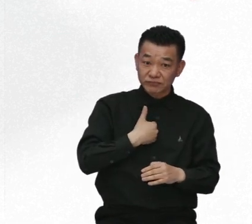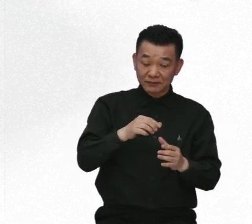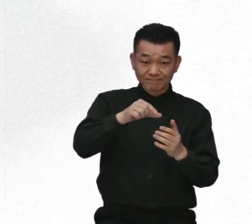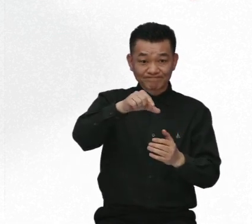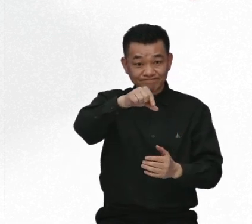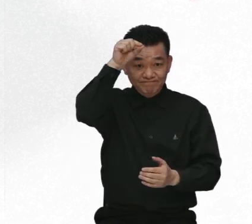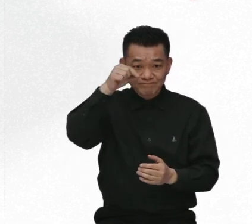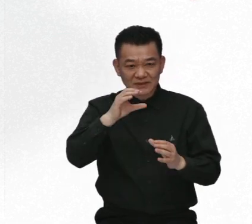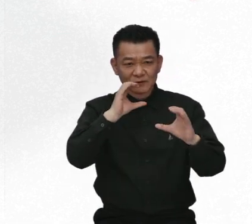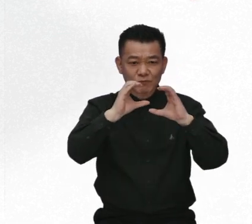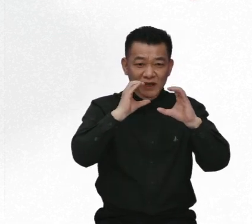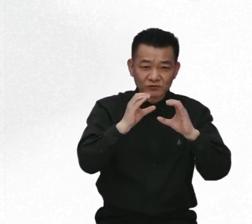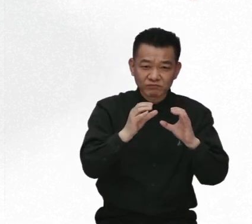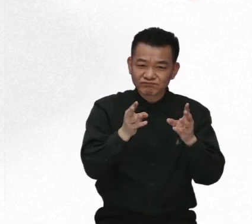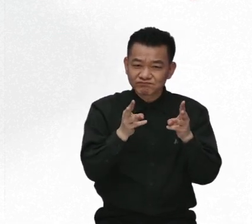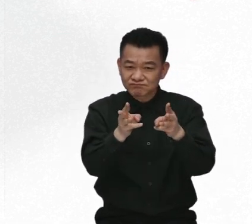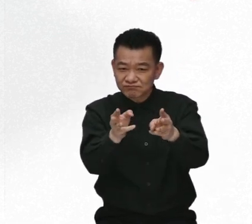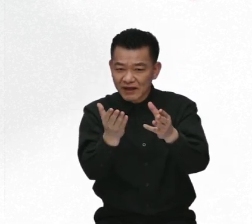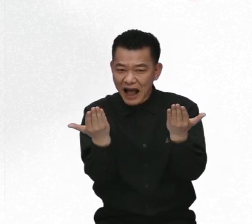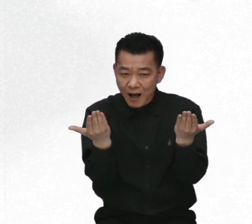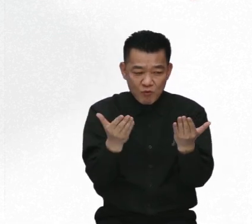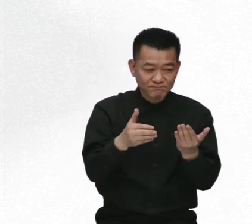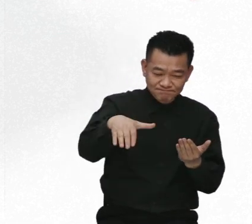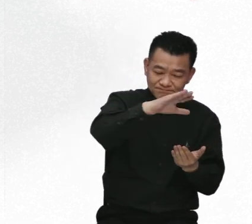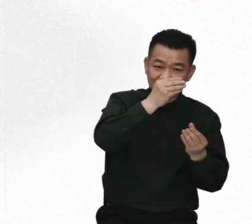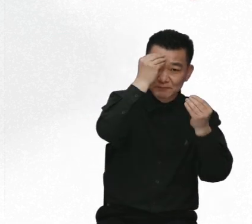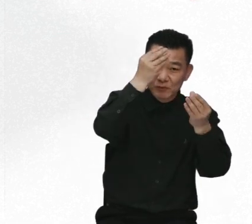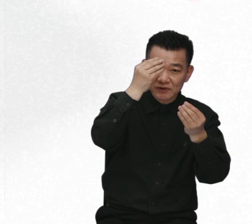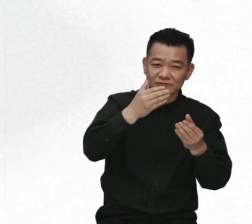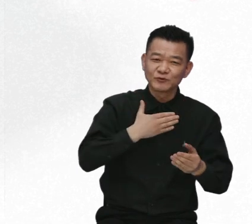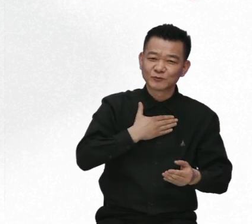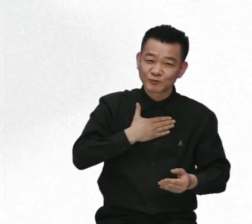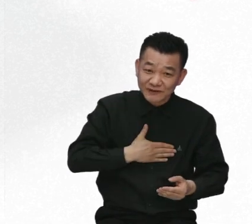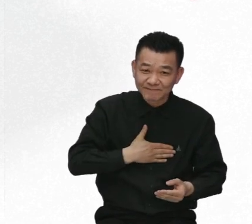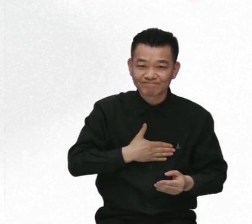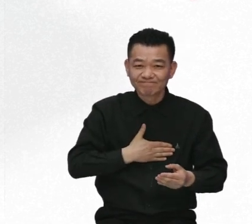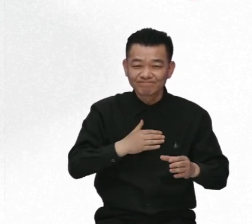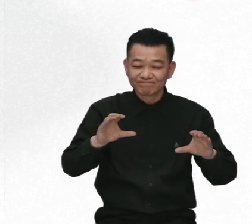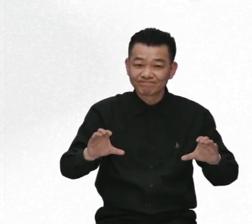to seek, receive, and impart information and ideas on an